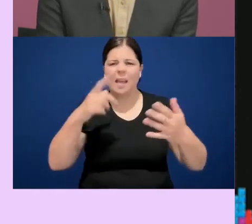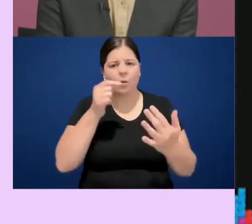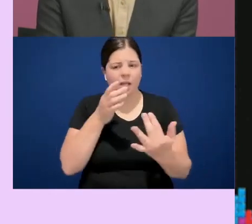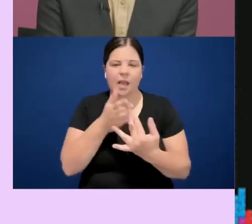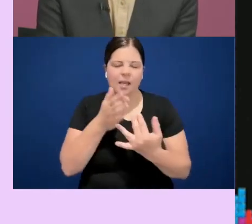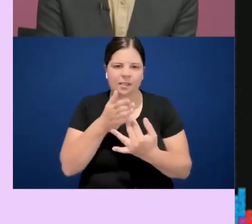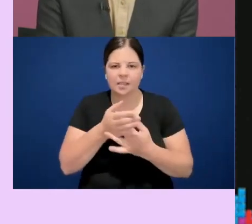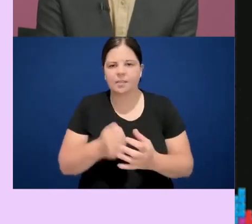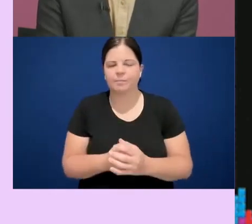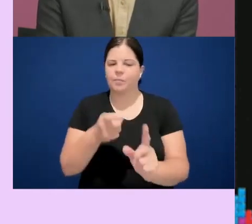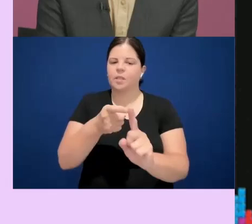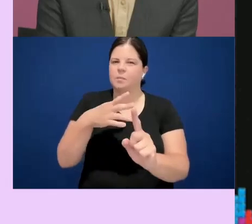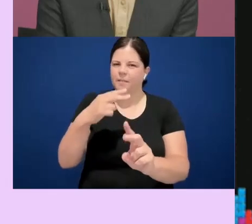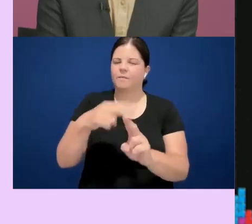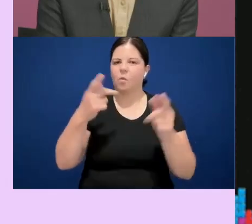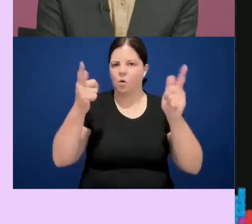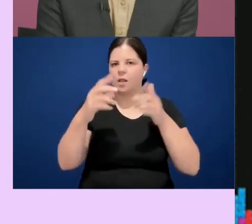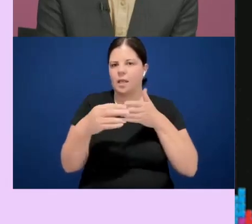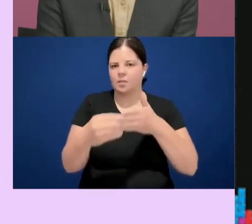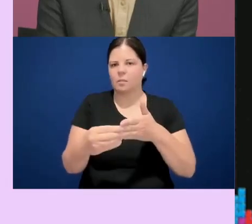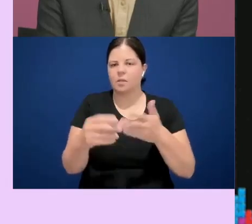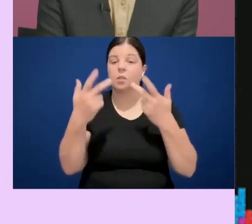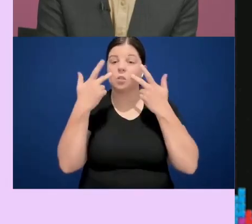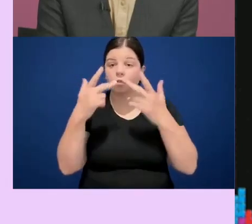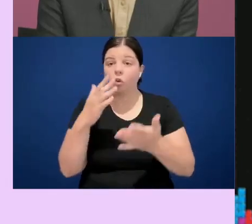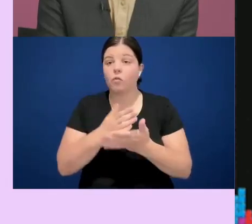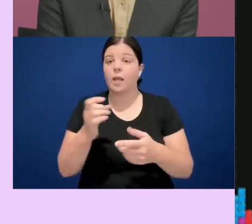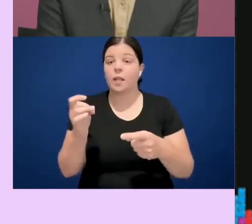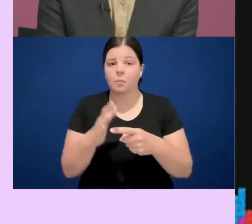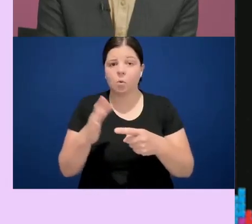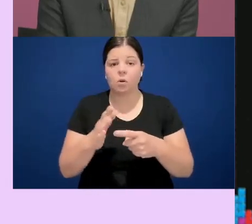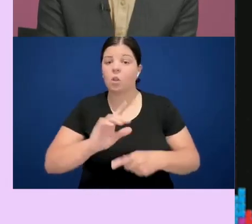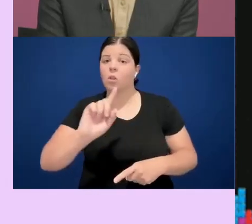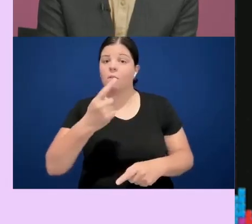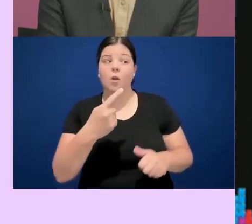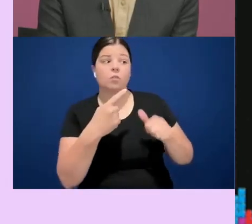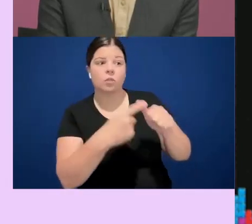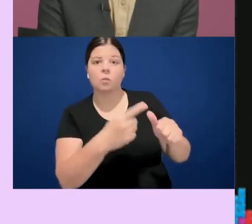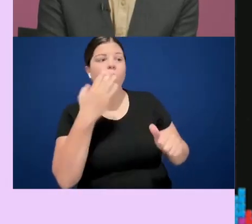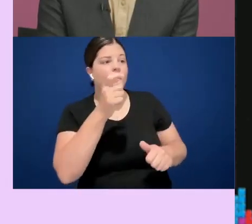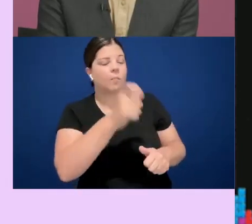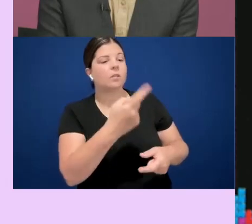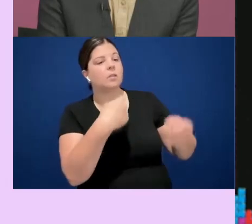target leadership, demonstrating how important their first response and action is when someone speaks up.